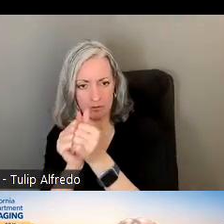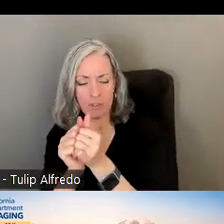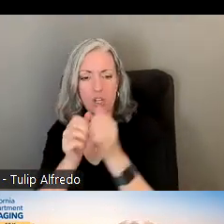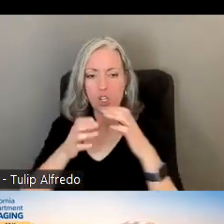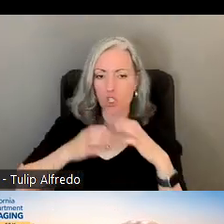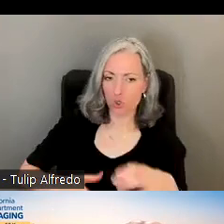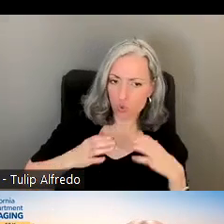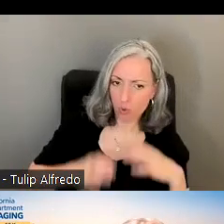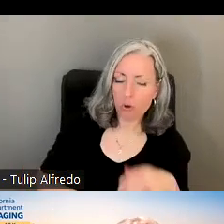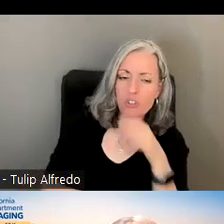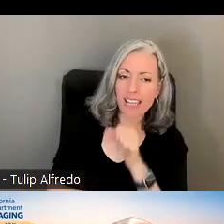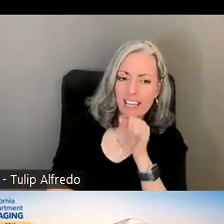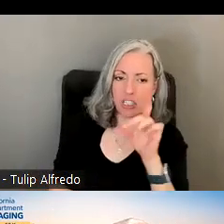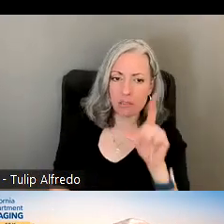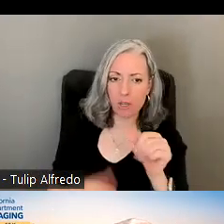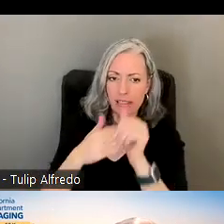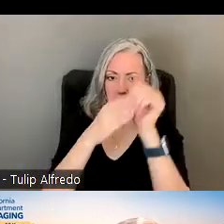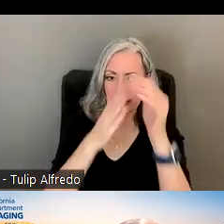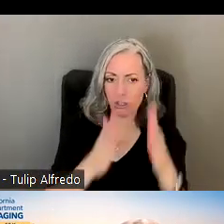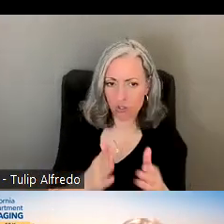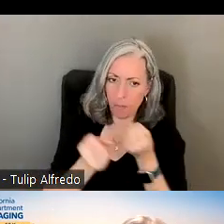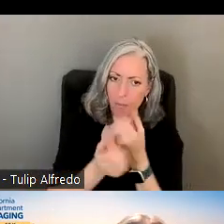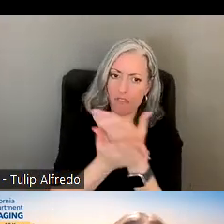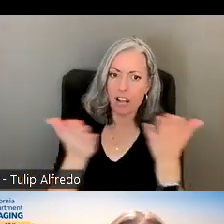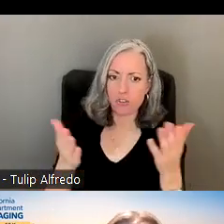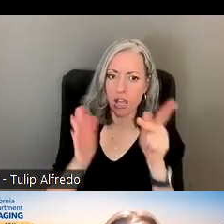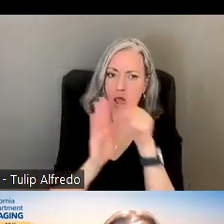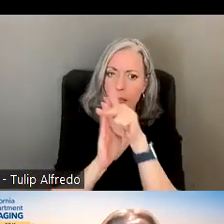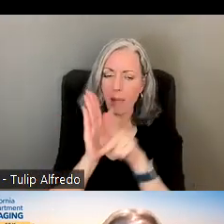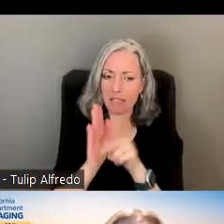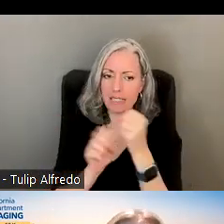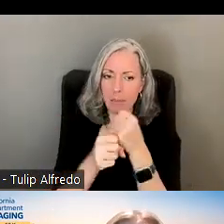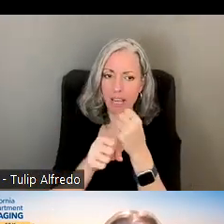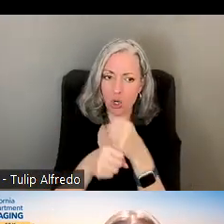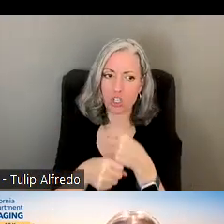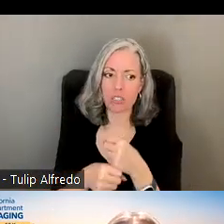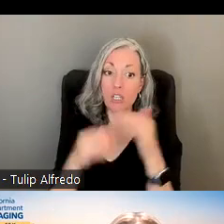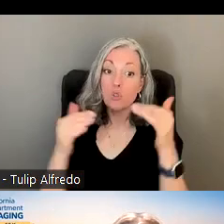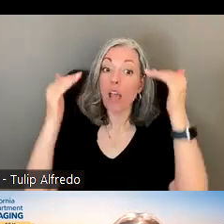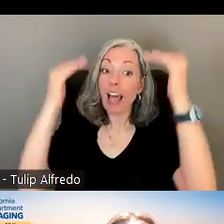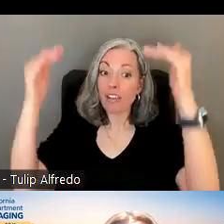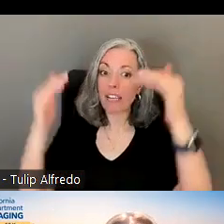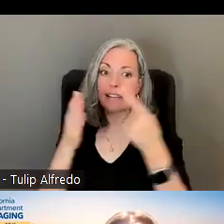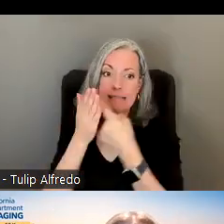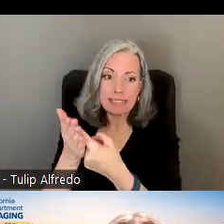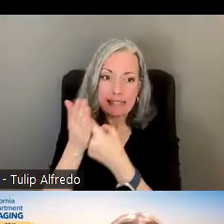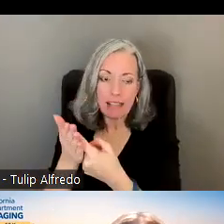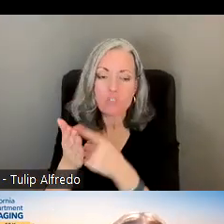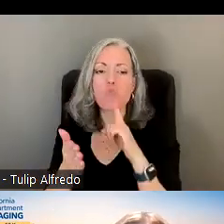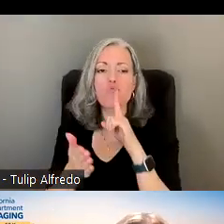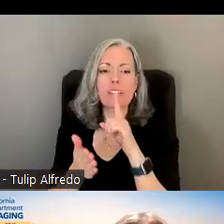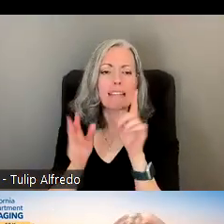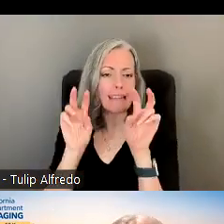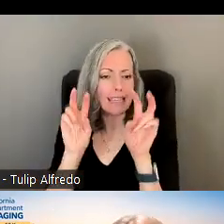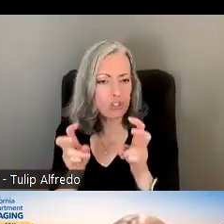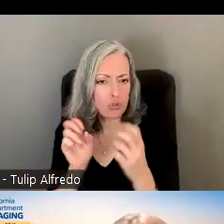consumers, aging and disability leaders and providers and policymakers to elevate and discuss the really pressing issues that